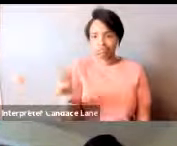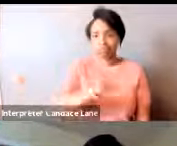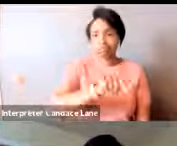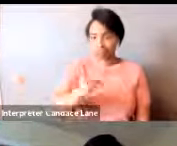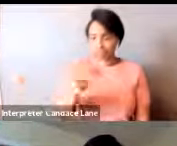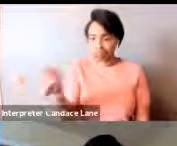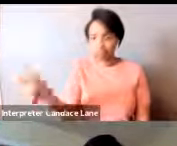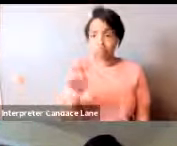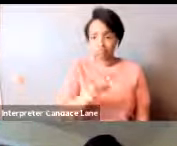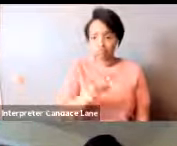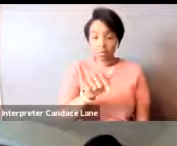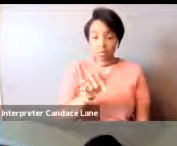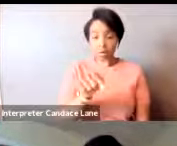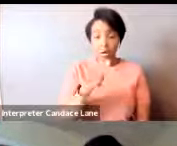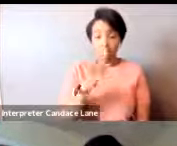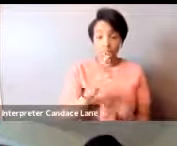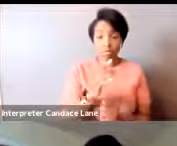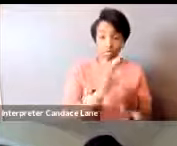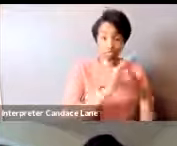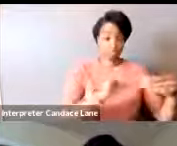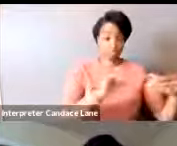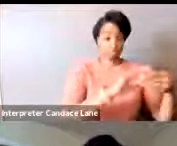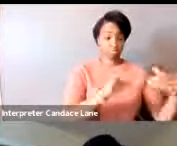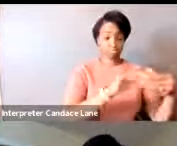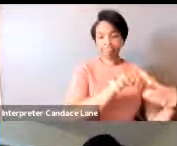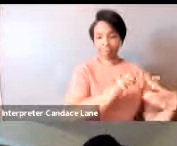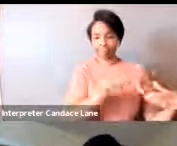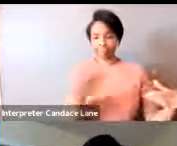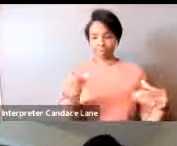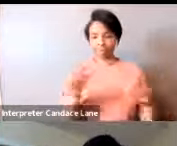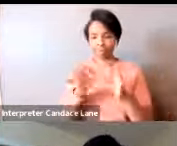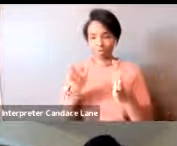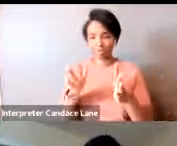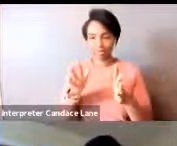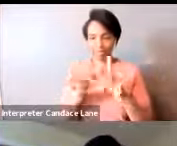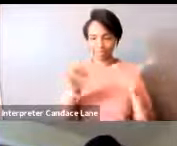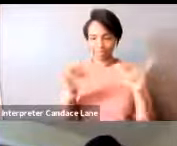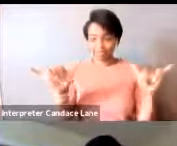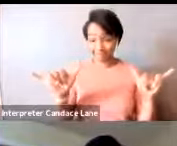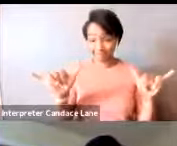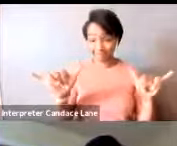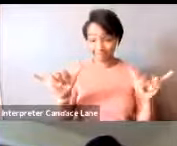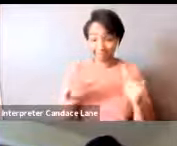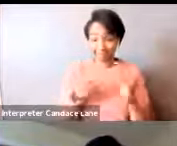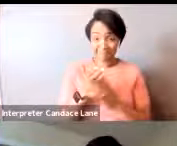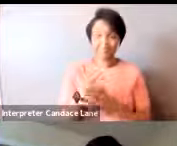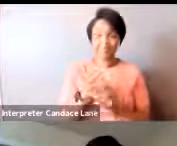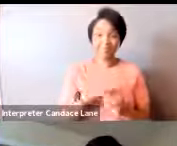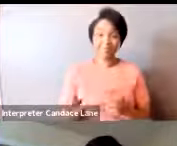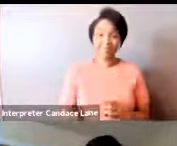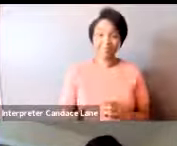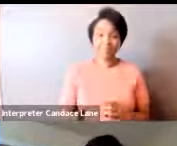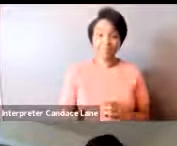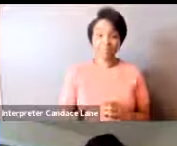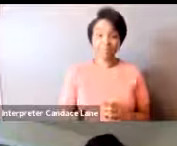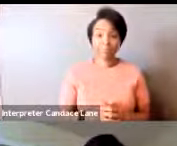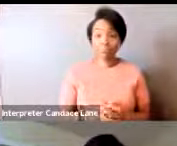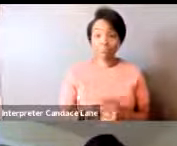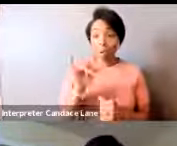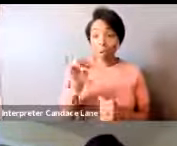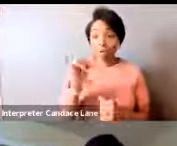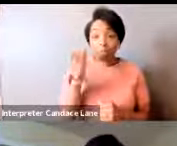the person who is currently speaking along with one of the interpreters throughout the evening. But you should also be able to select and